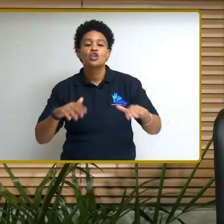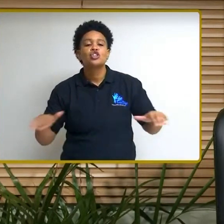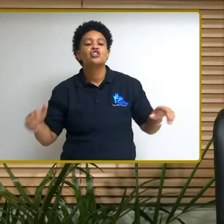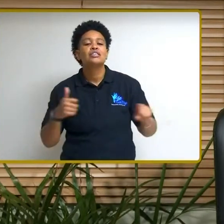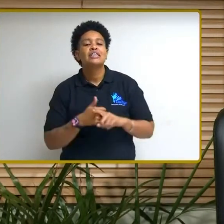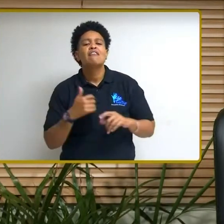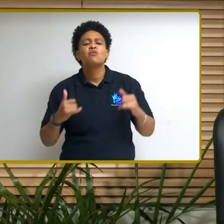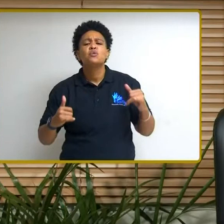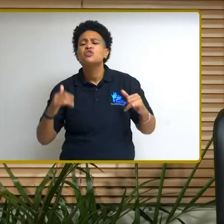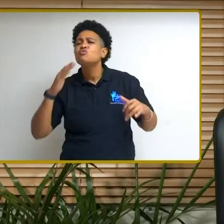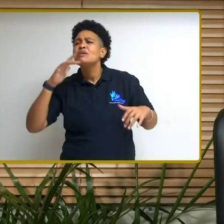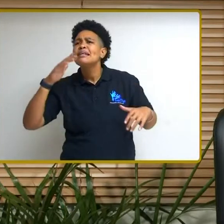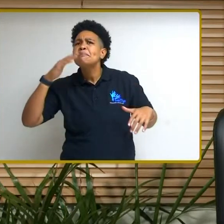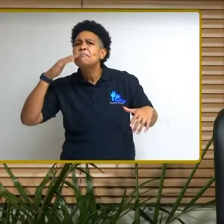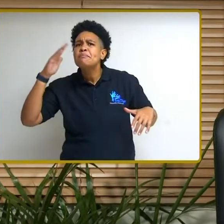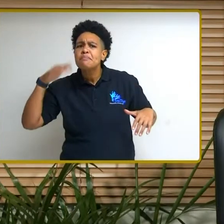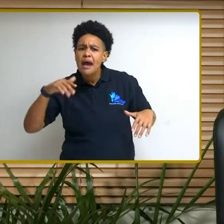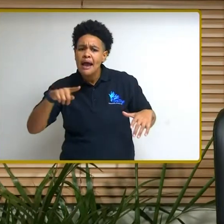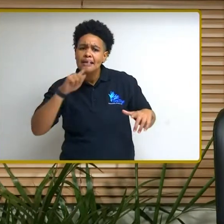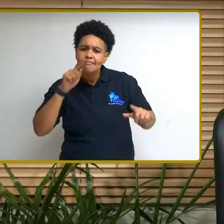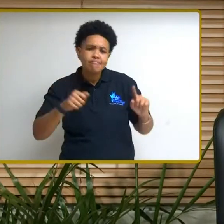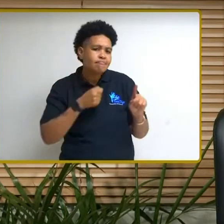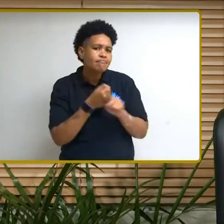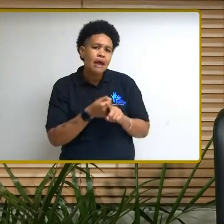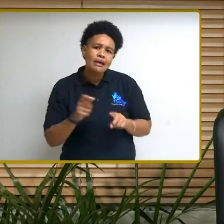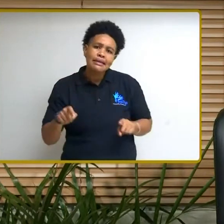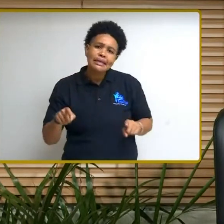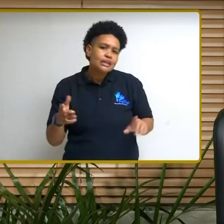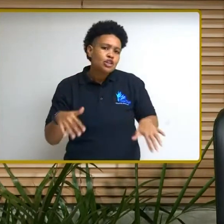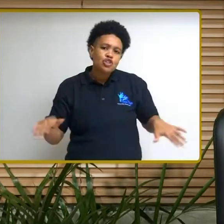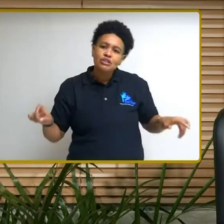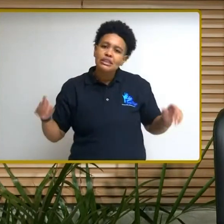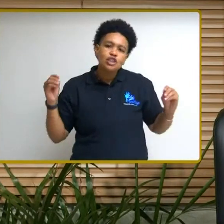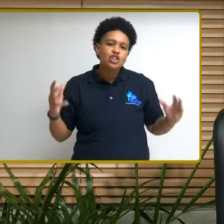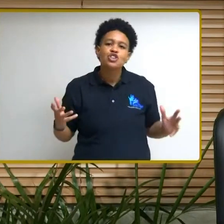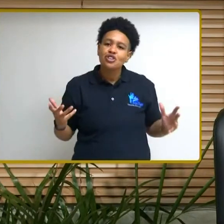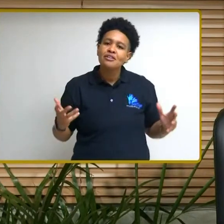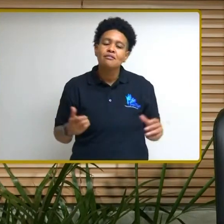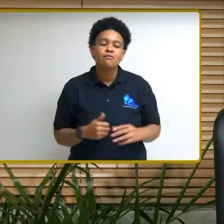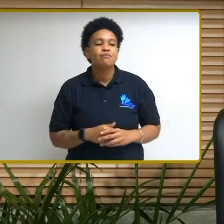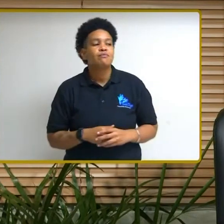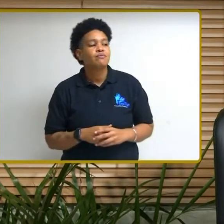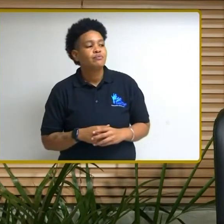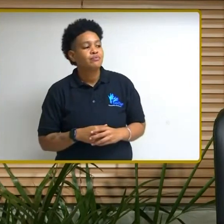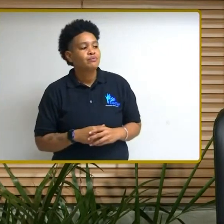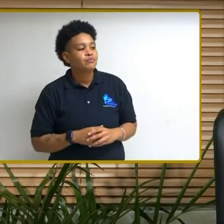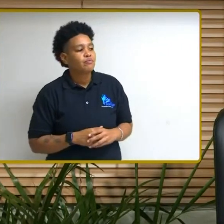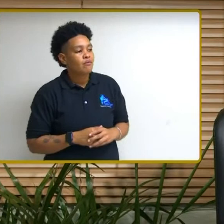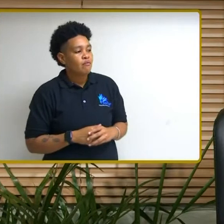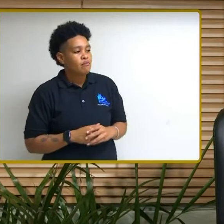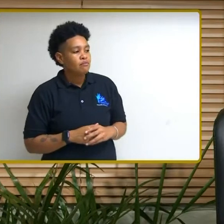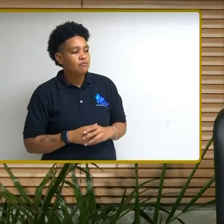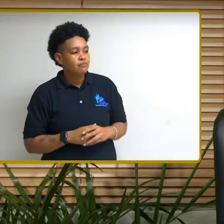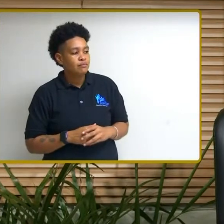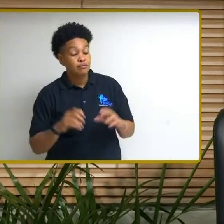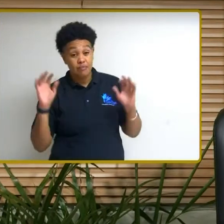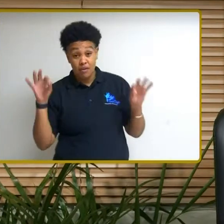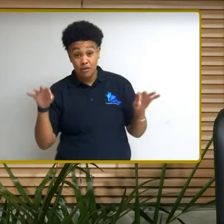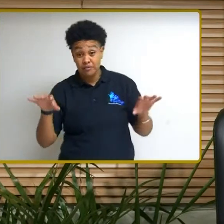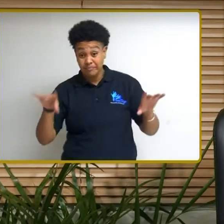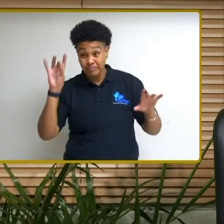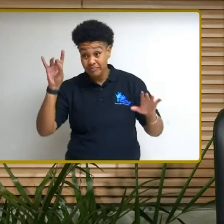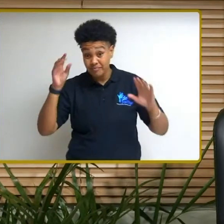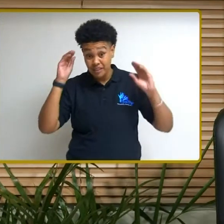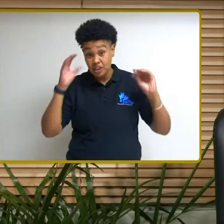which is so badly, needed. And therefore, the decision to prioritize our